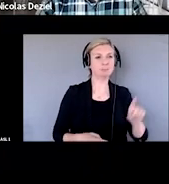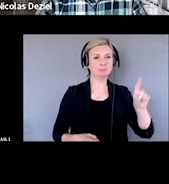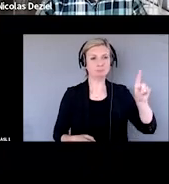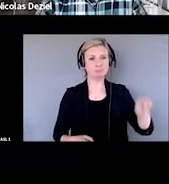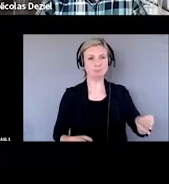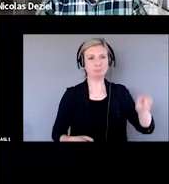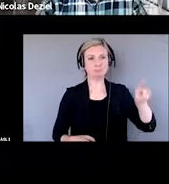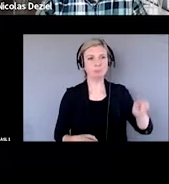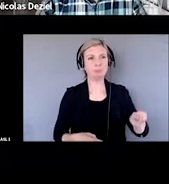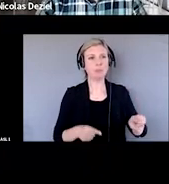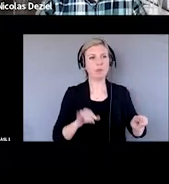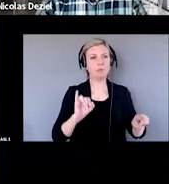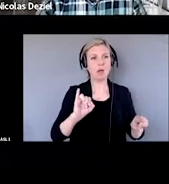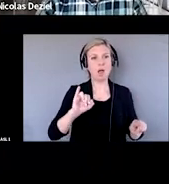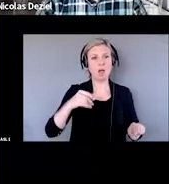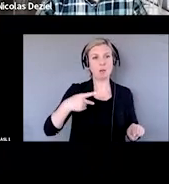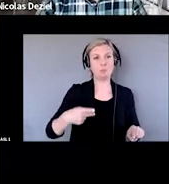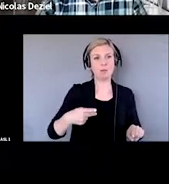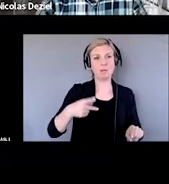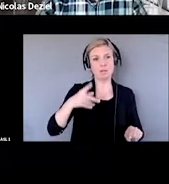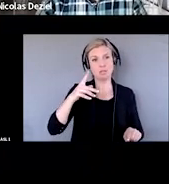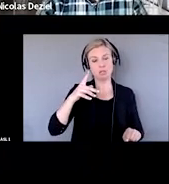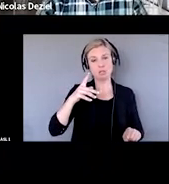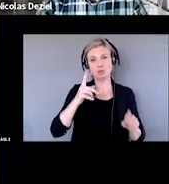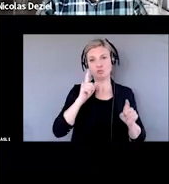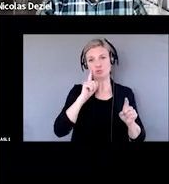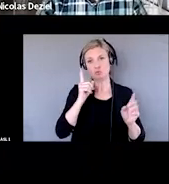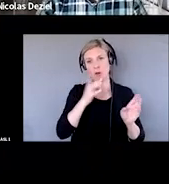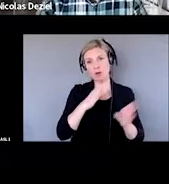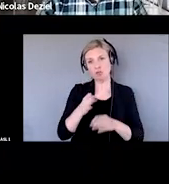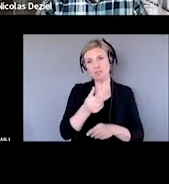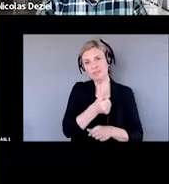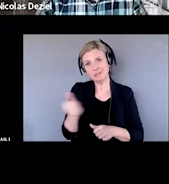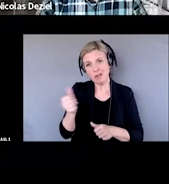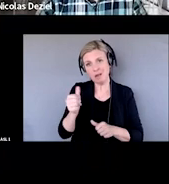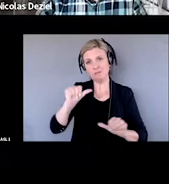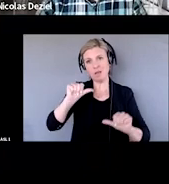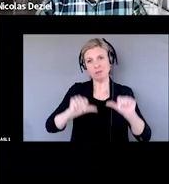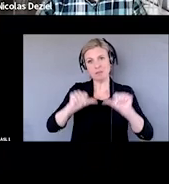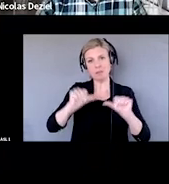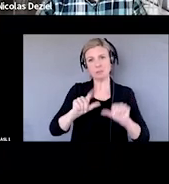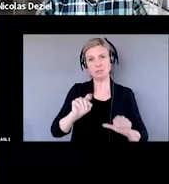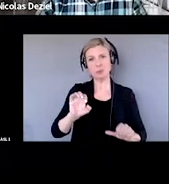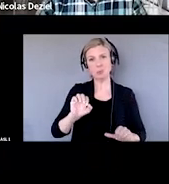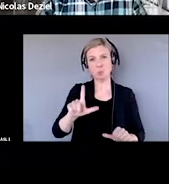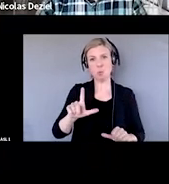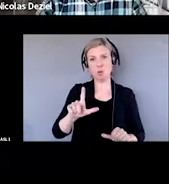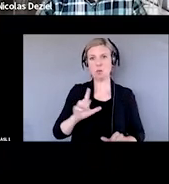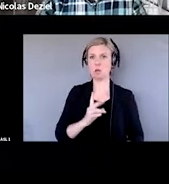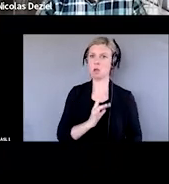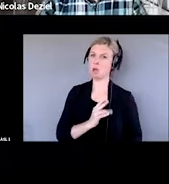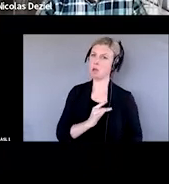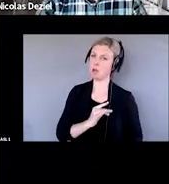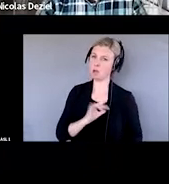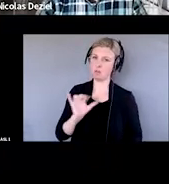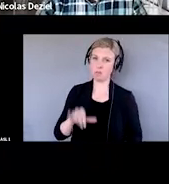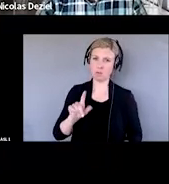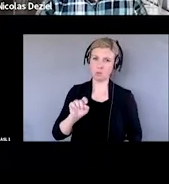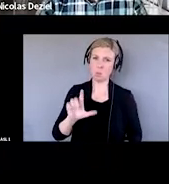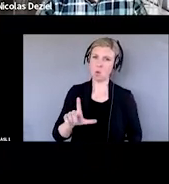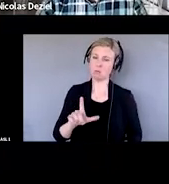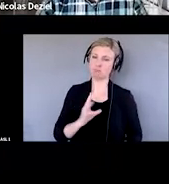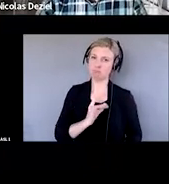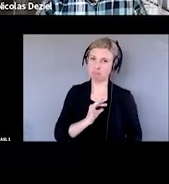IP strategy self-assessment tool. And this tool is great because it's going to ask you a few questions, maybe